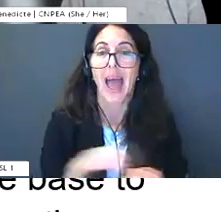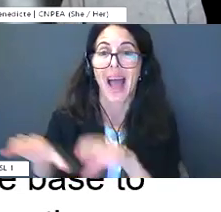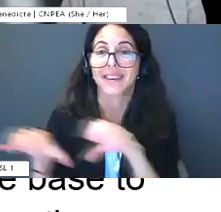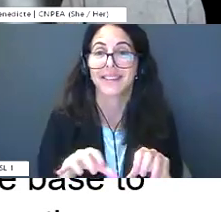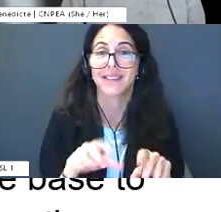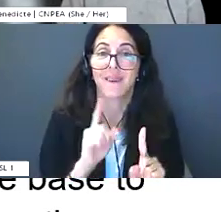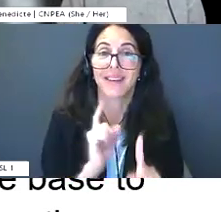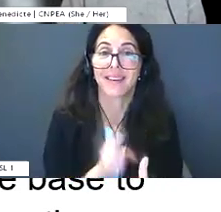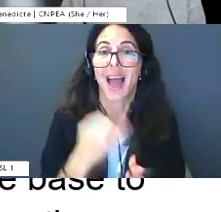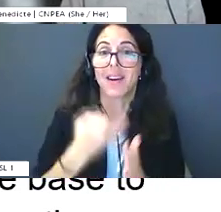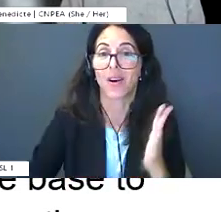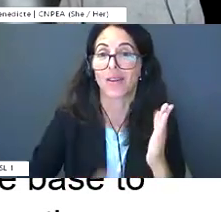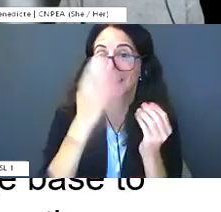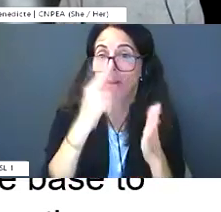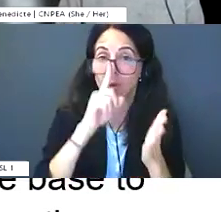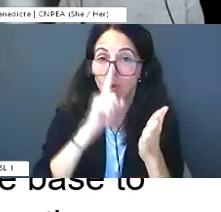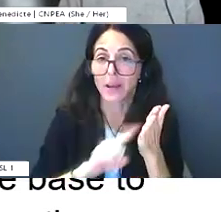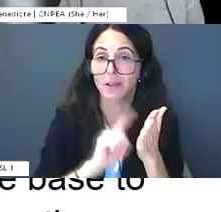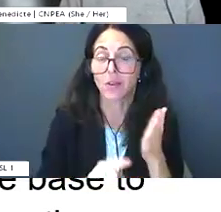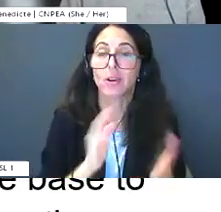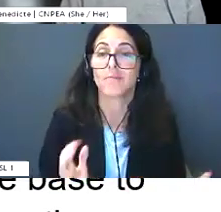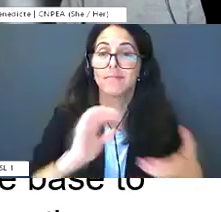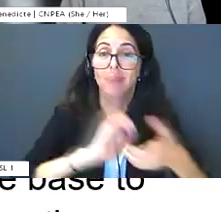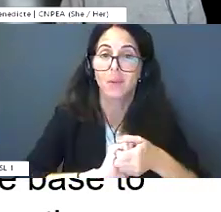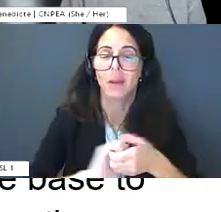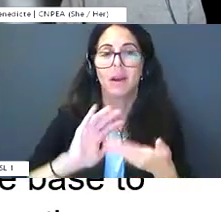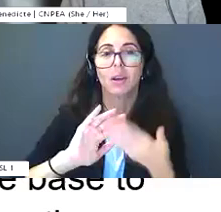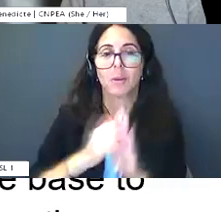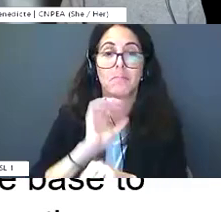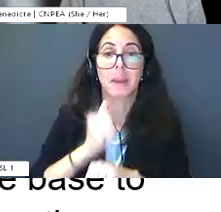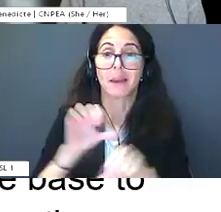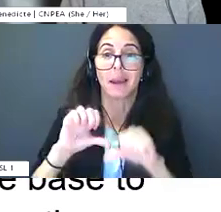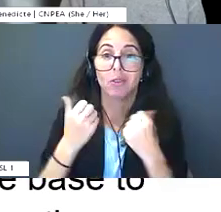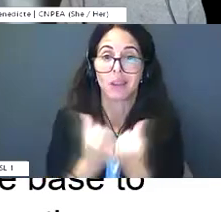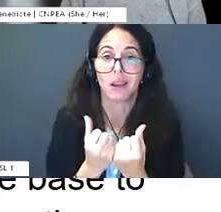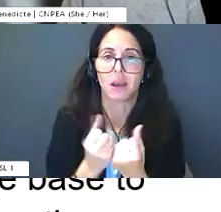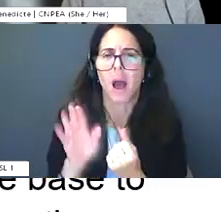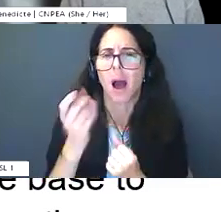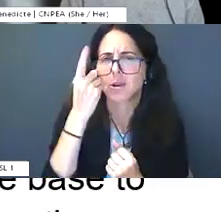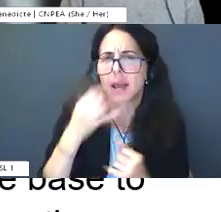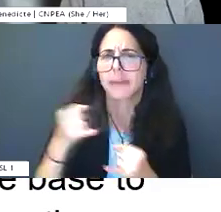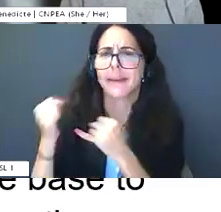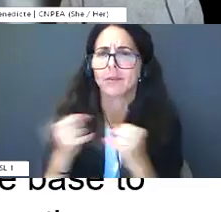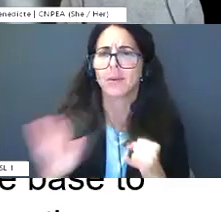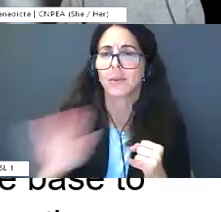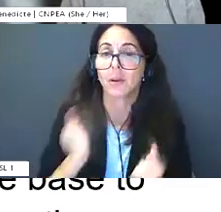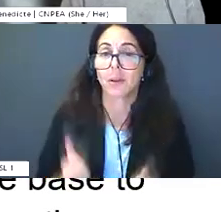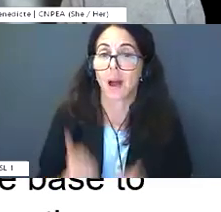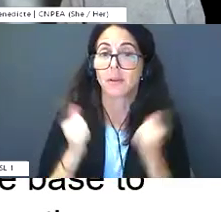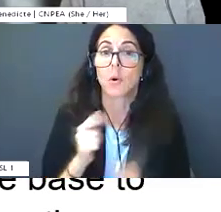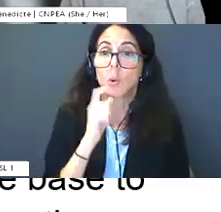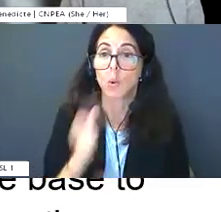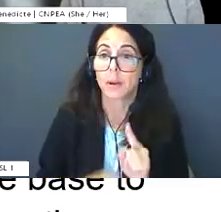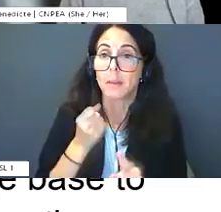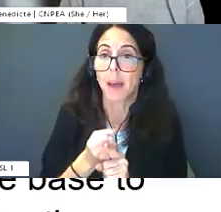action-oriented and arts-informed research, she partners with community-based agencies, understands the lives of individuals who are